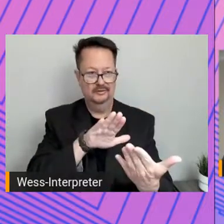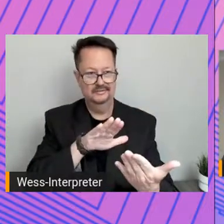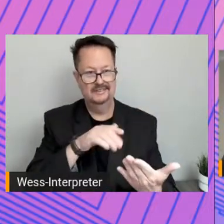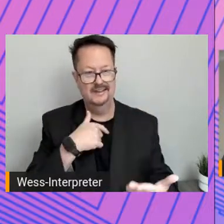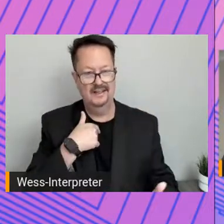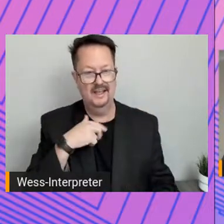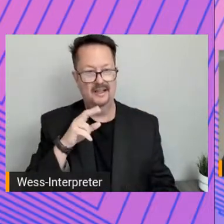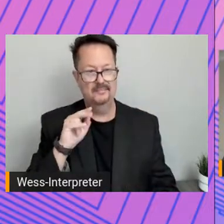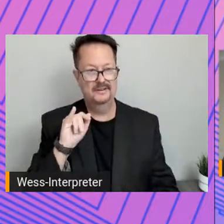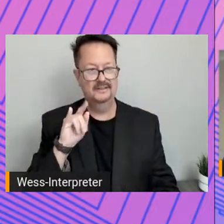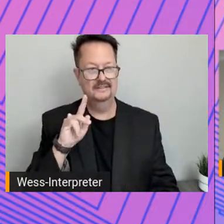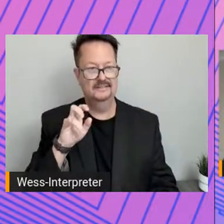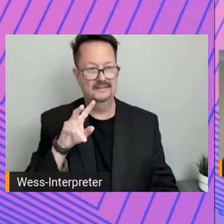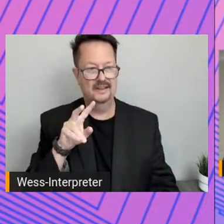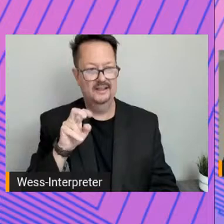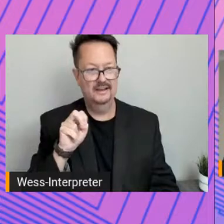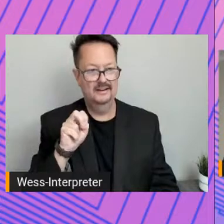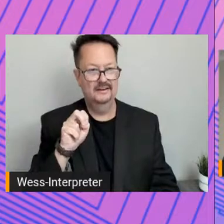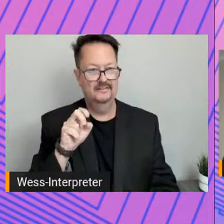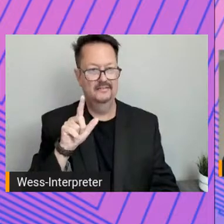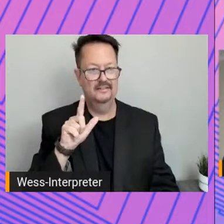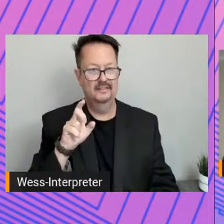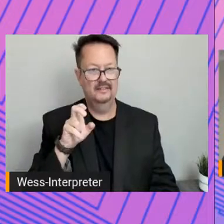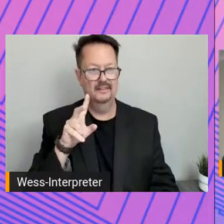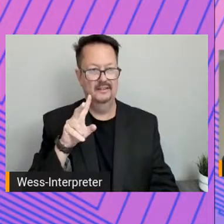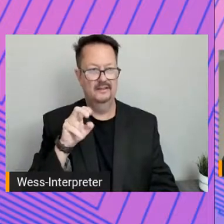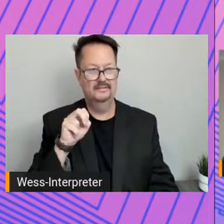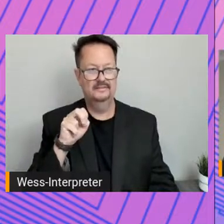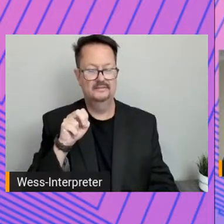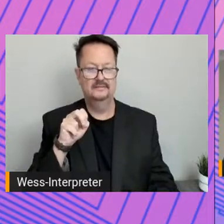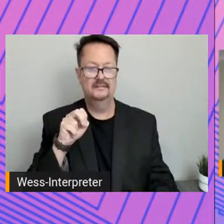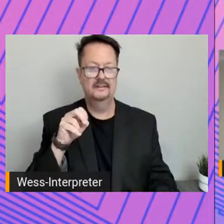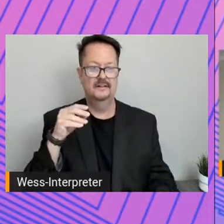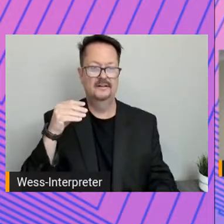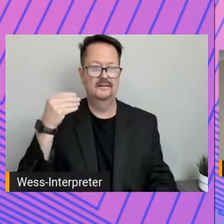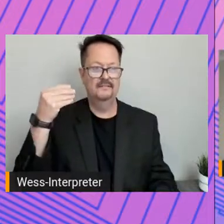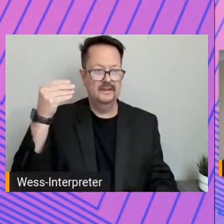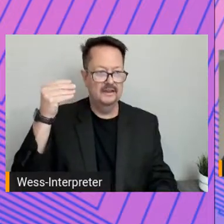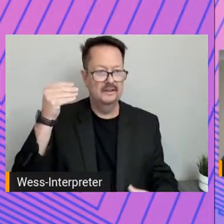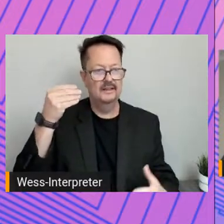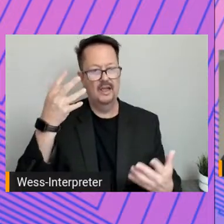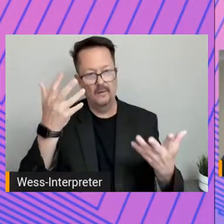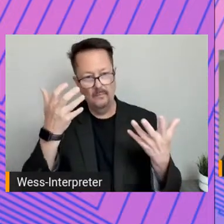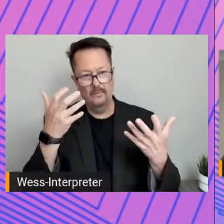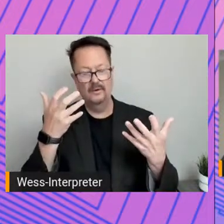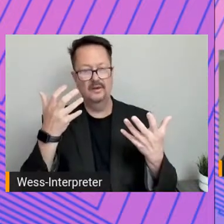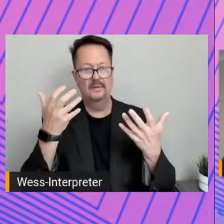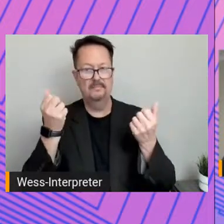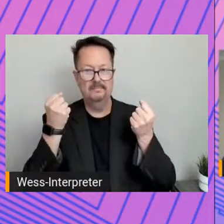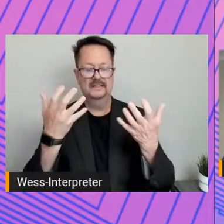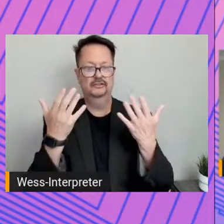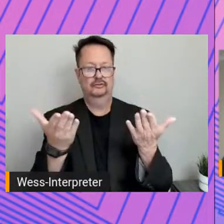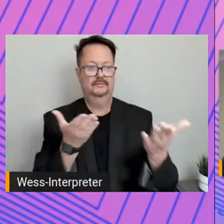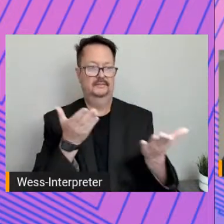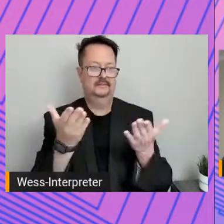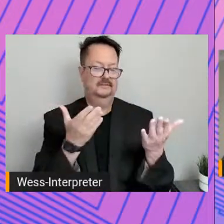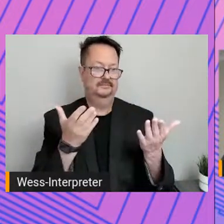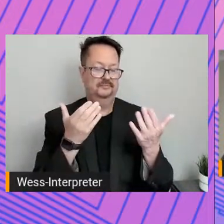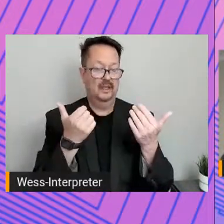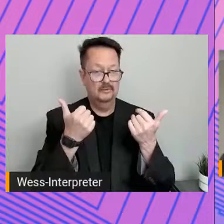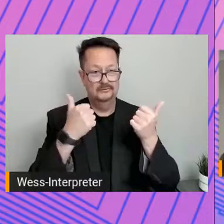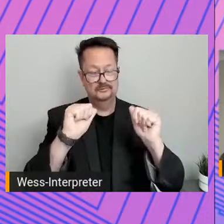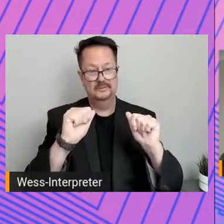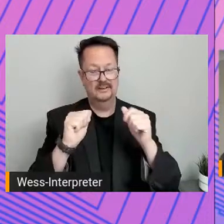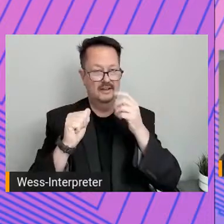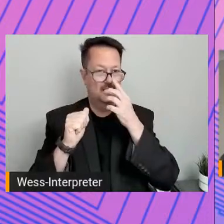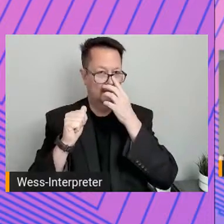fan, so there's a lot of cool services that I would love to try out and integrating with different things. And so what I would do is actually